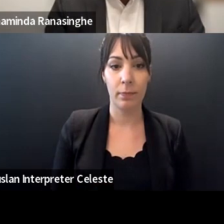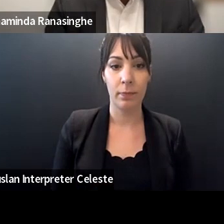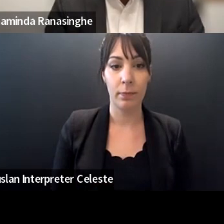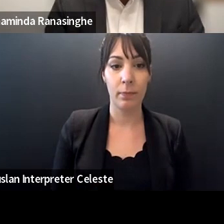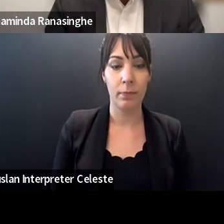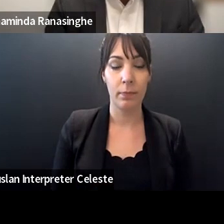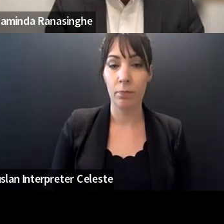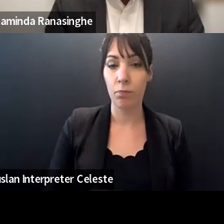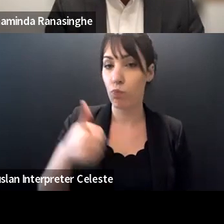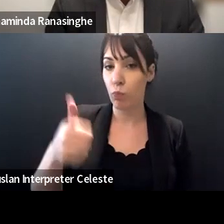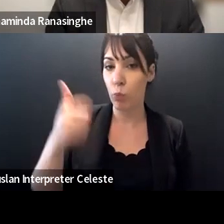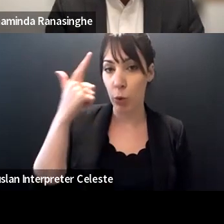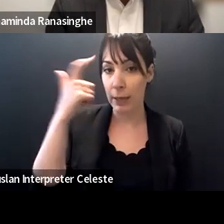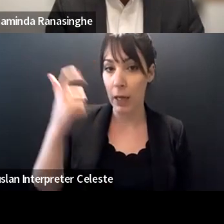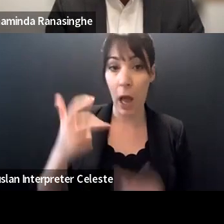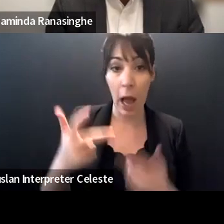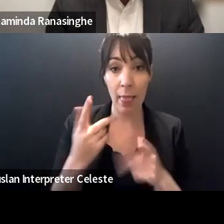Who else would like to comment?